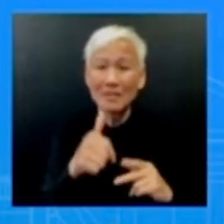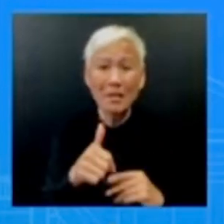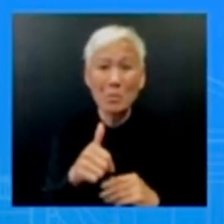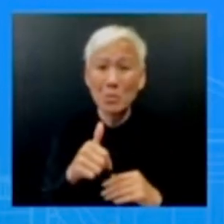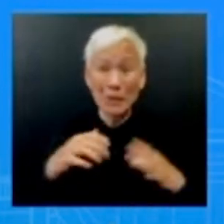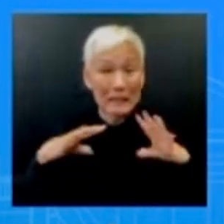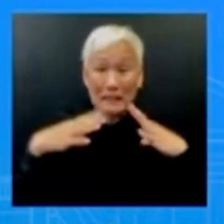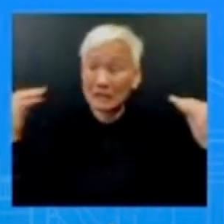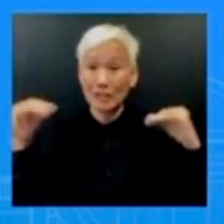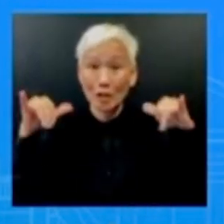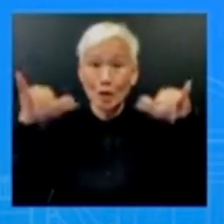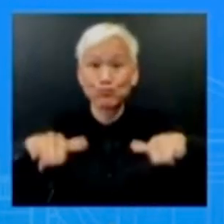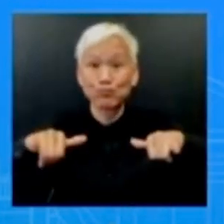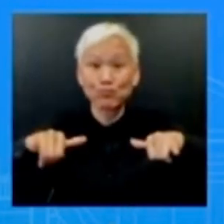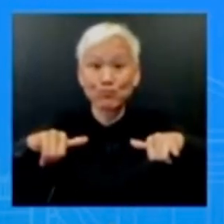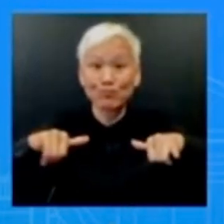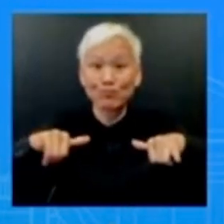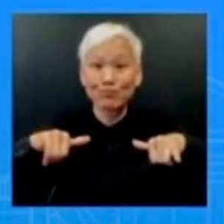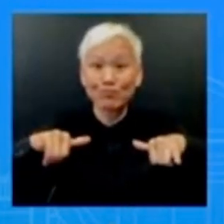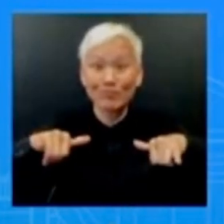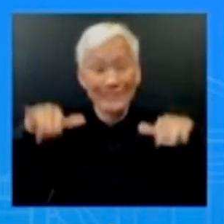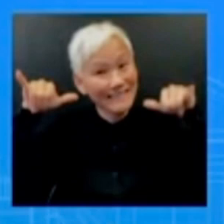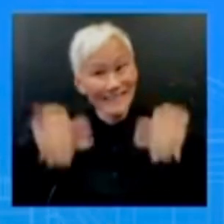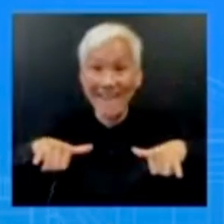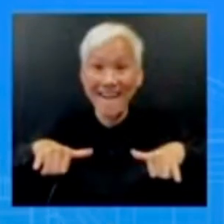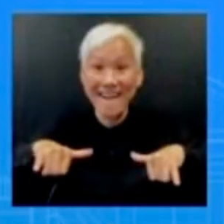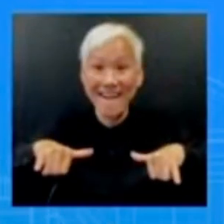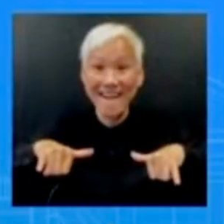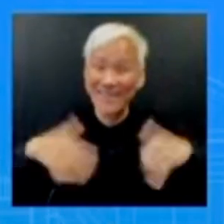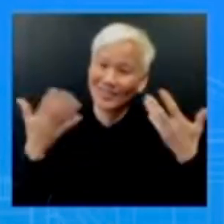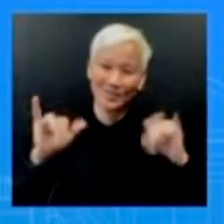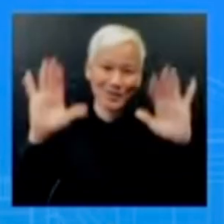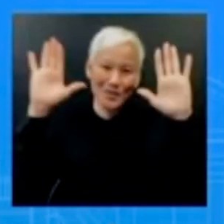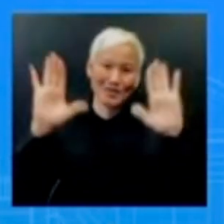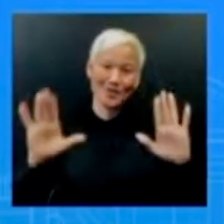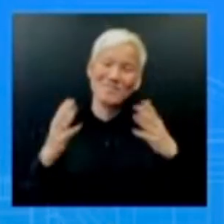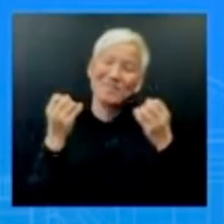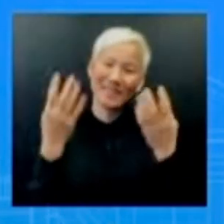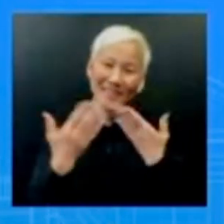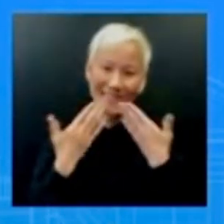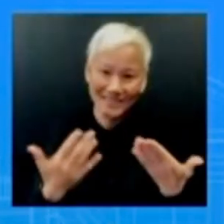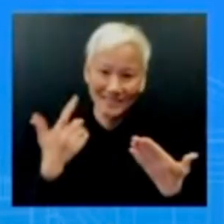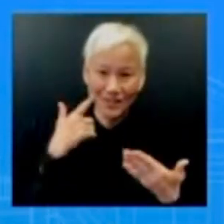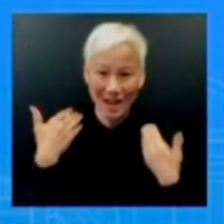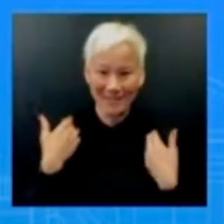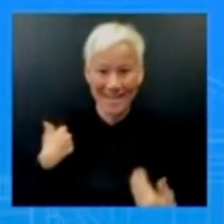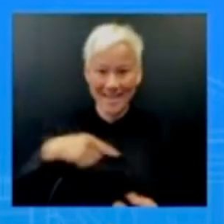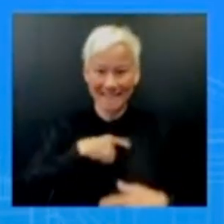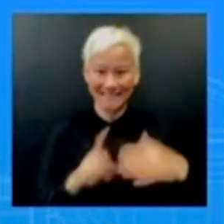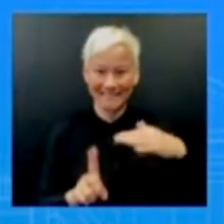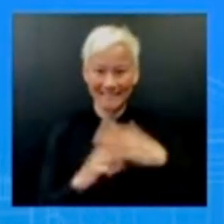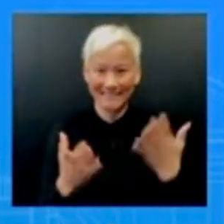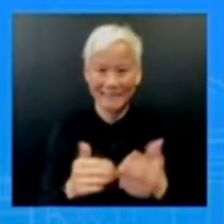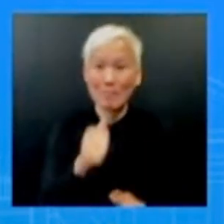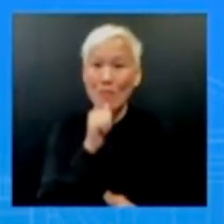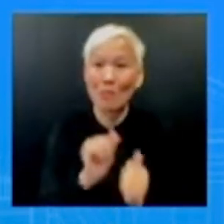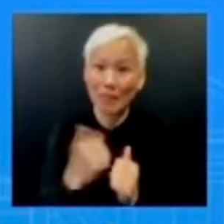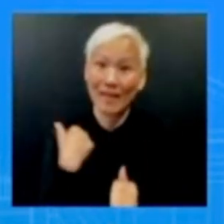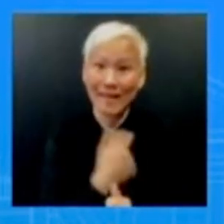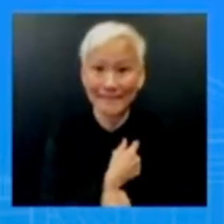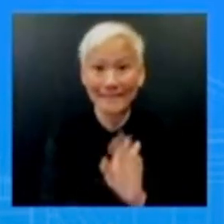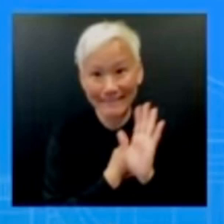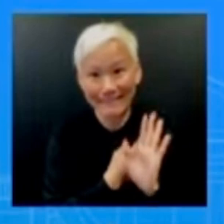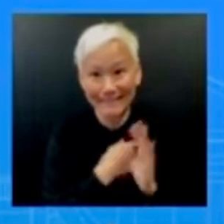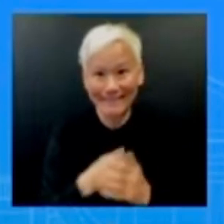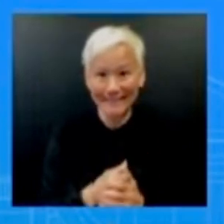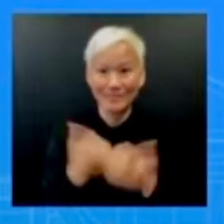us, all right? Thank you very much. All right, see you guys. Thank you sincerely so much for having us and putting up with us. Now on to greener pastures.